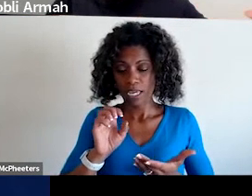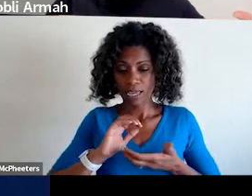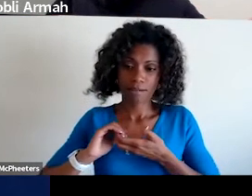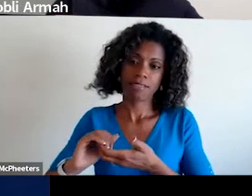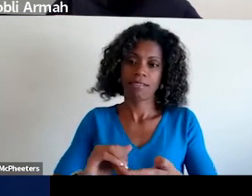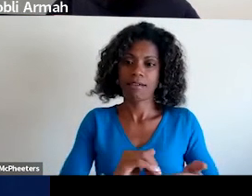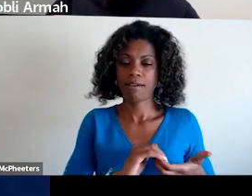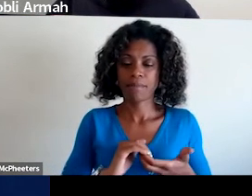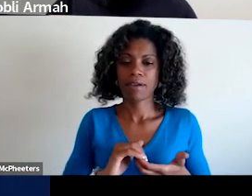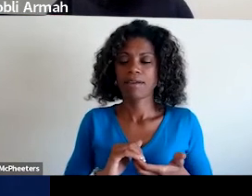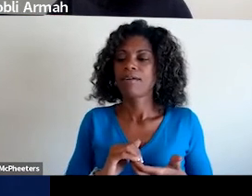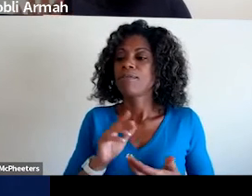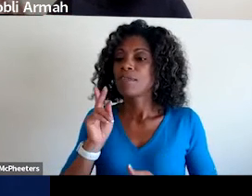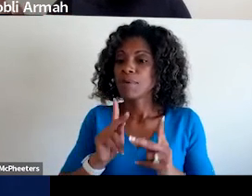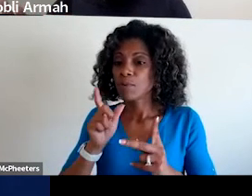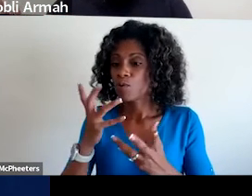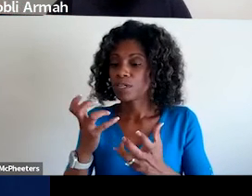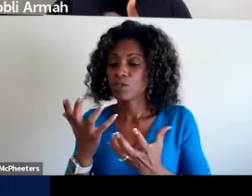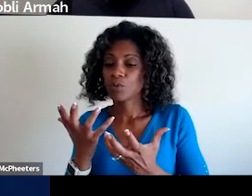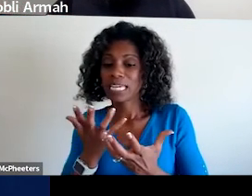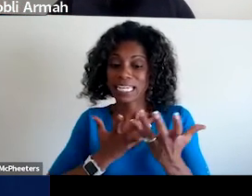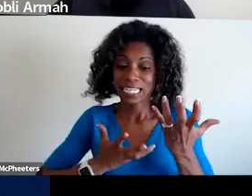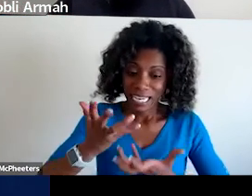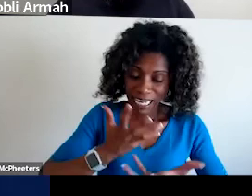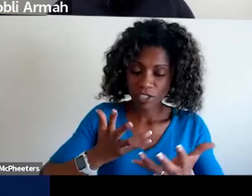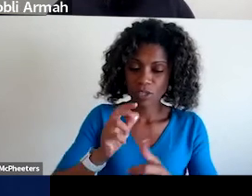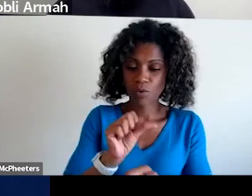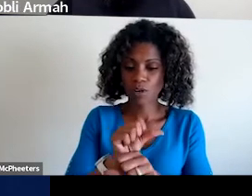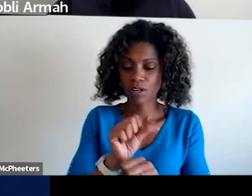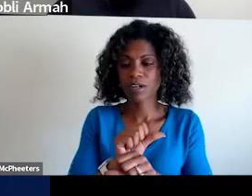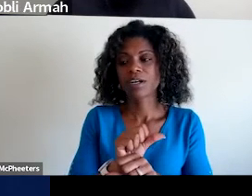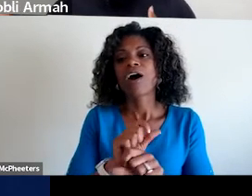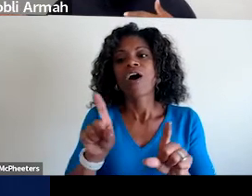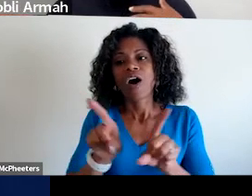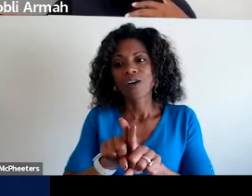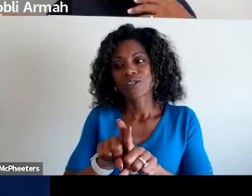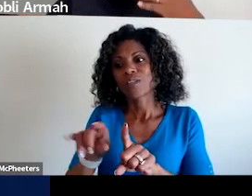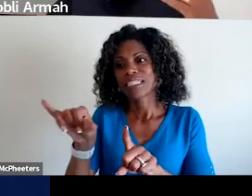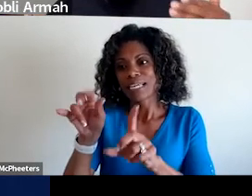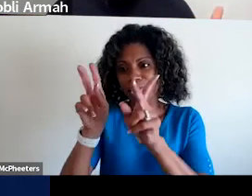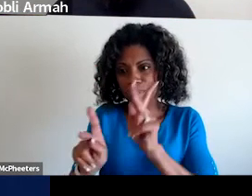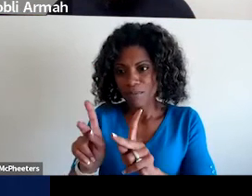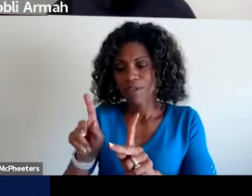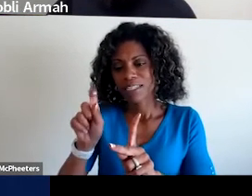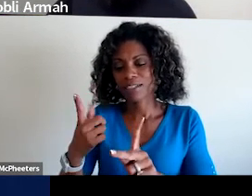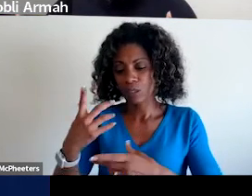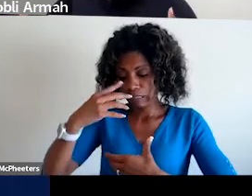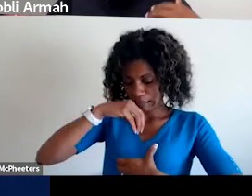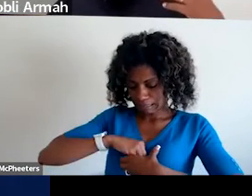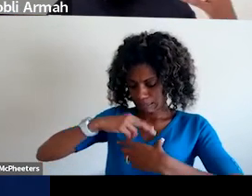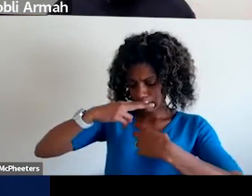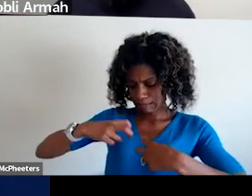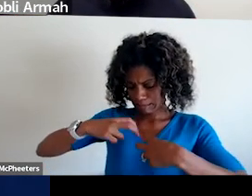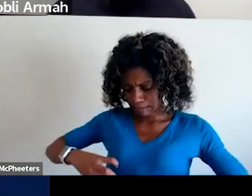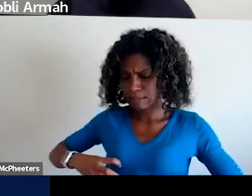to engage in this work are typically leaders who have done some form of inner work. And so if you work in an organization